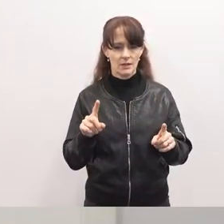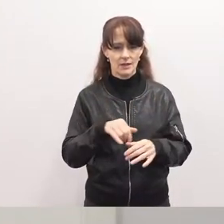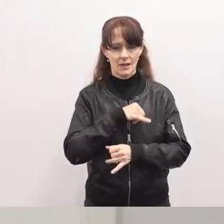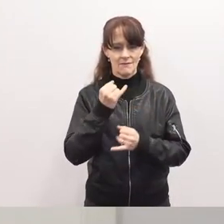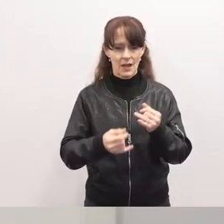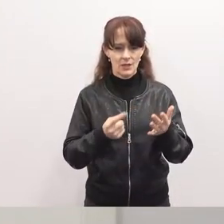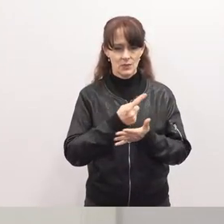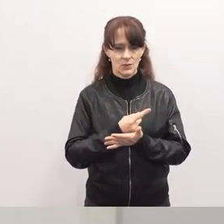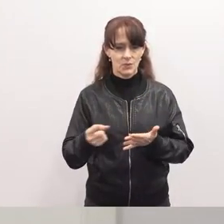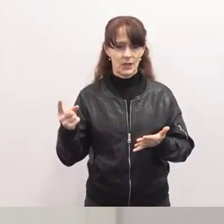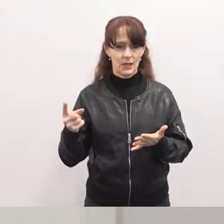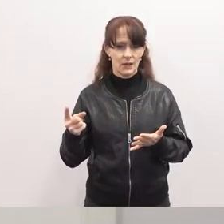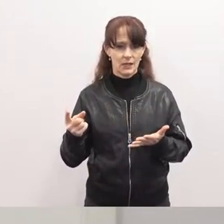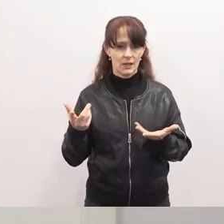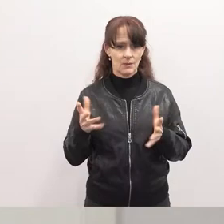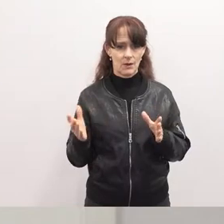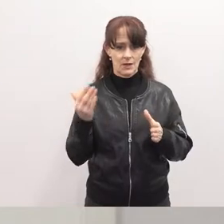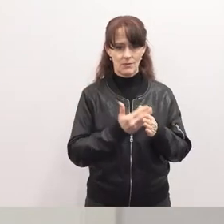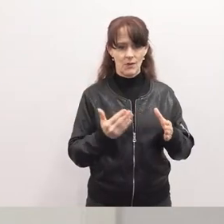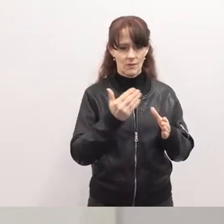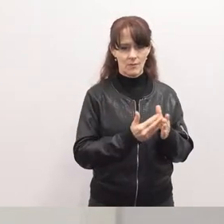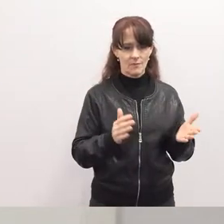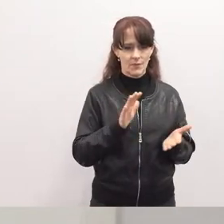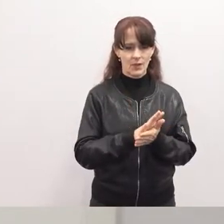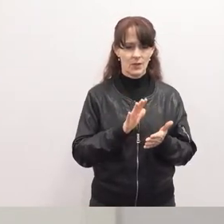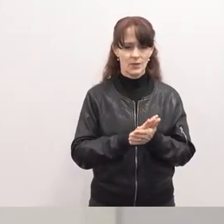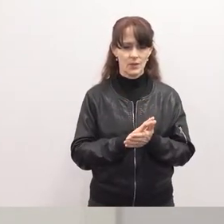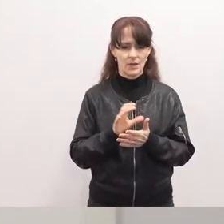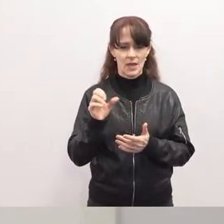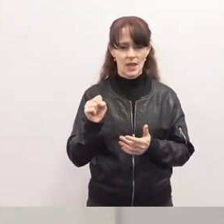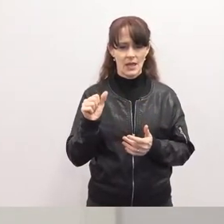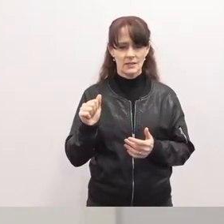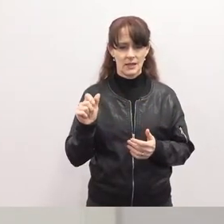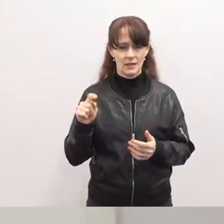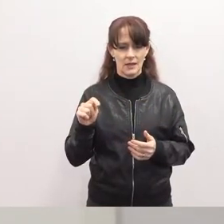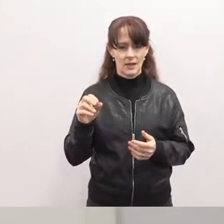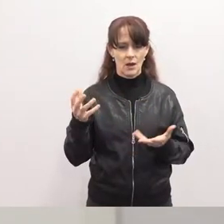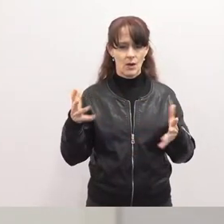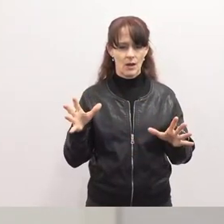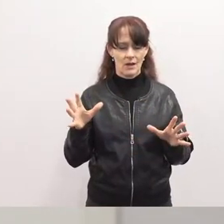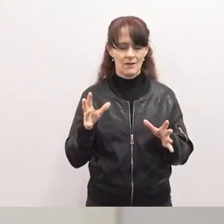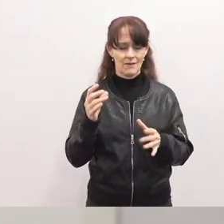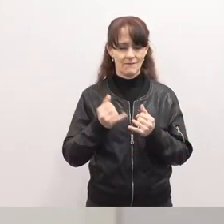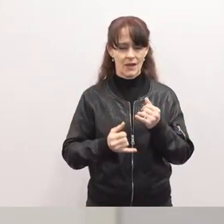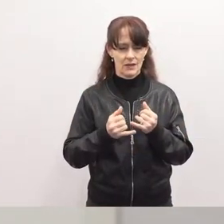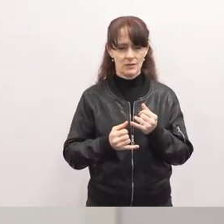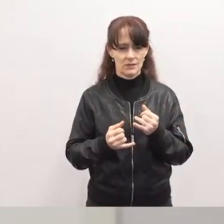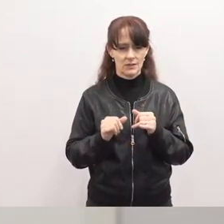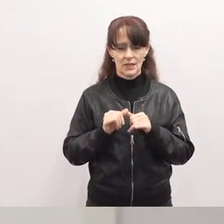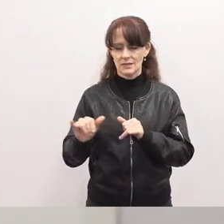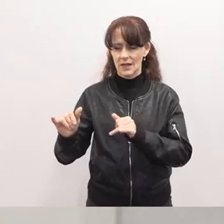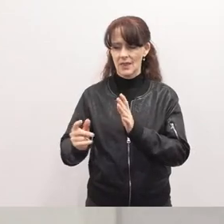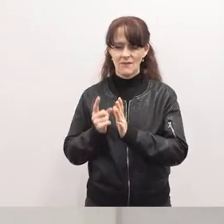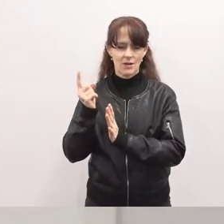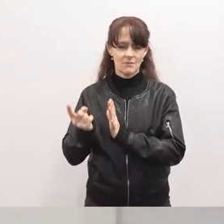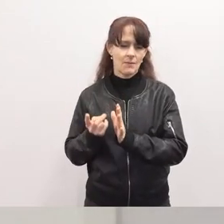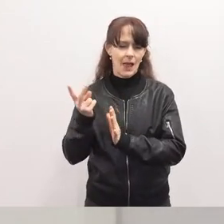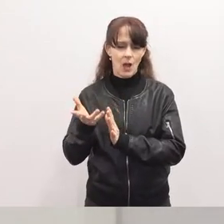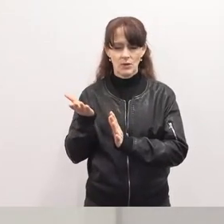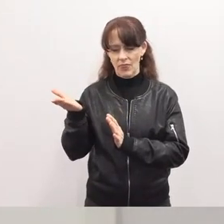week, wanted to not disrupt a school, and Sato had already gone through finals, and so we spent a couple of hours there,